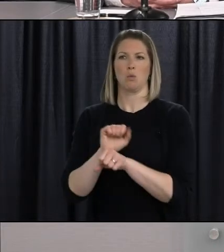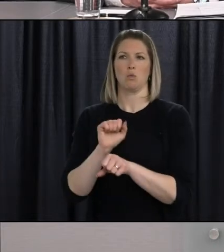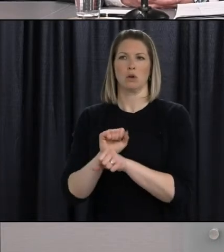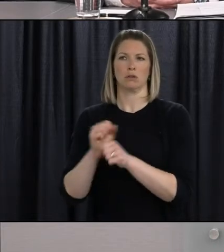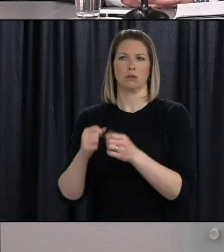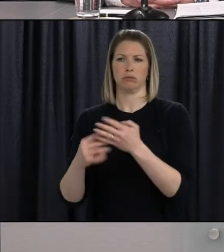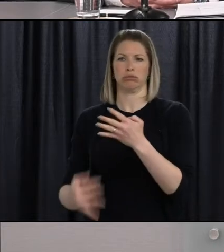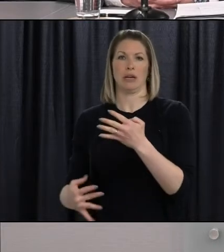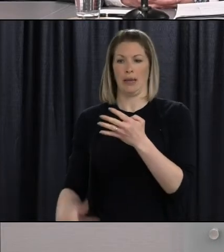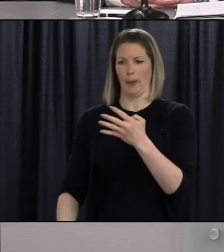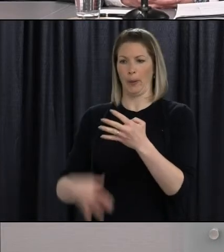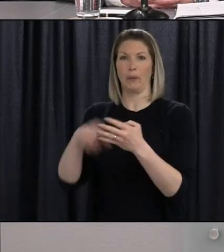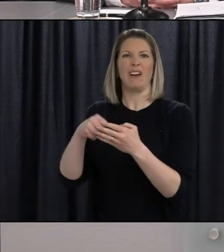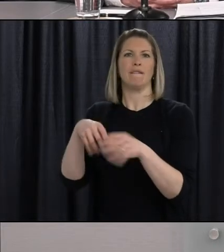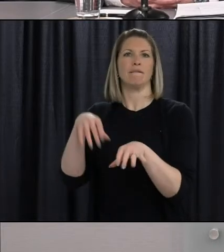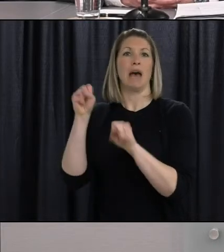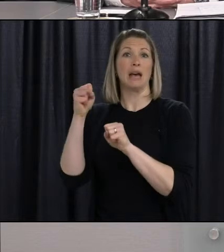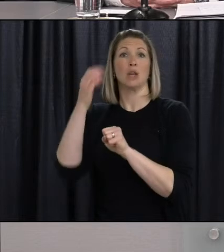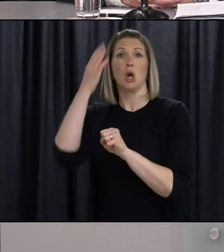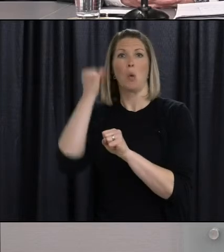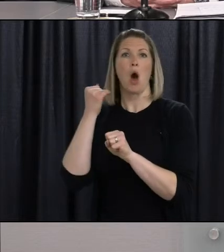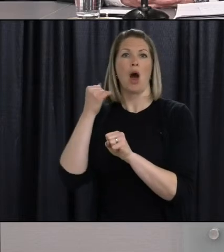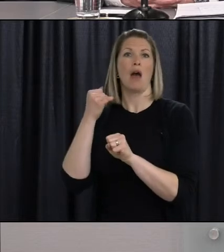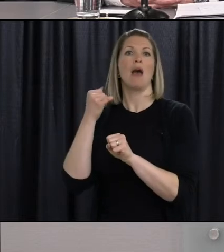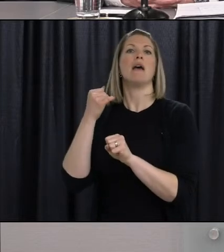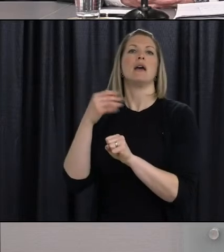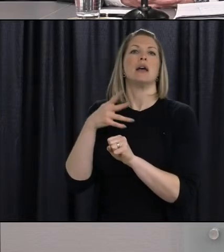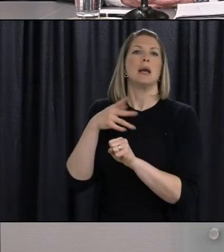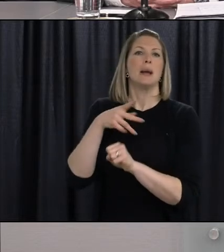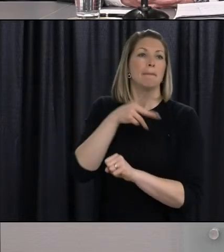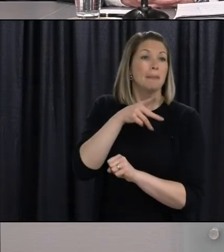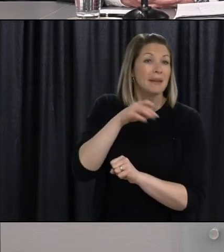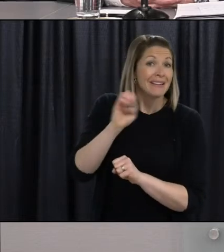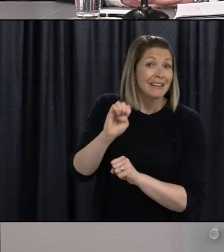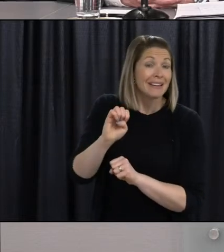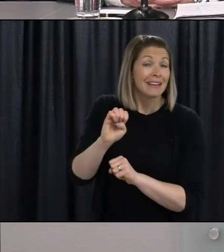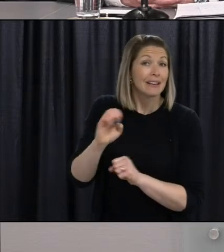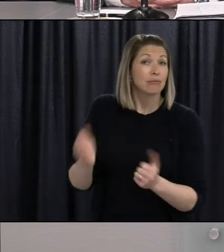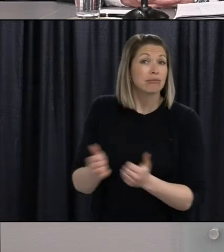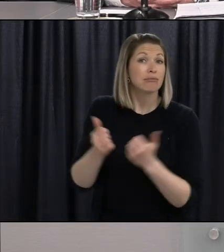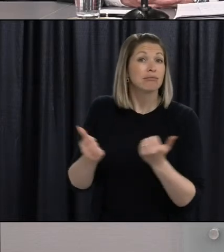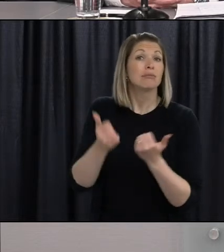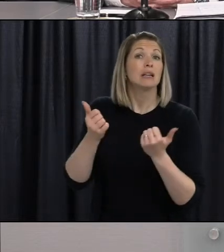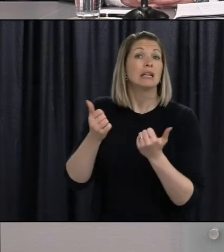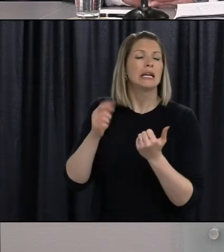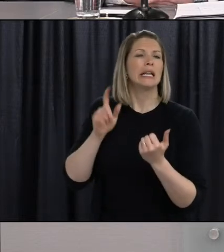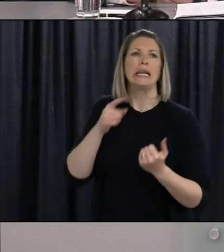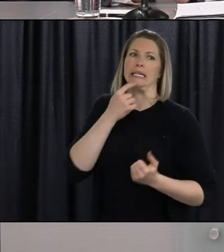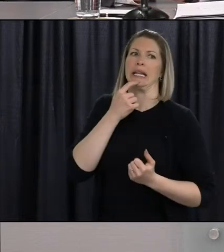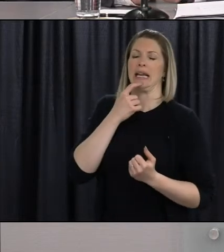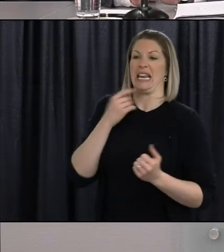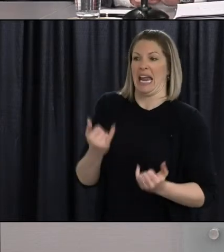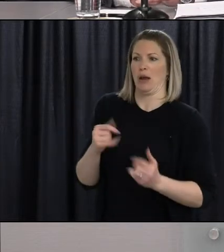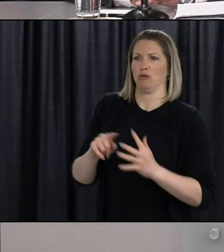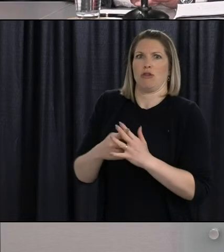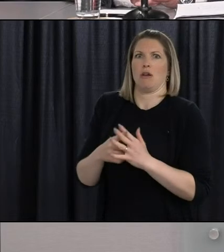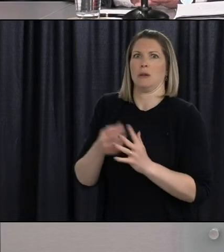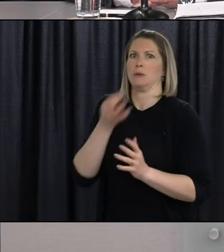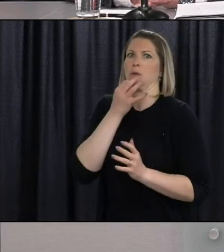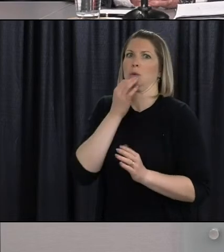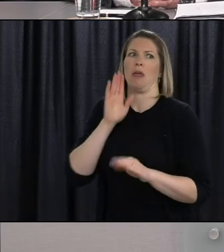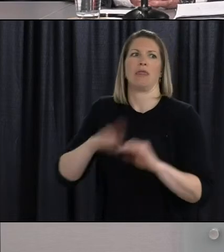to needing PPE. What level or how much PPE do we need to ramp our services up ahead of the second